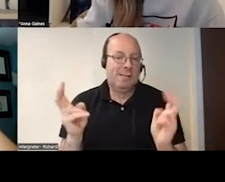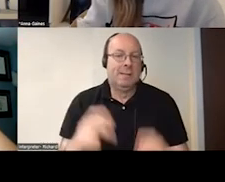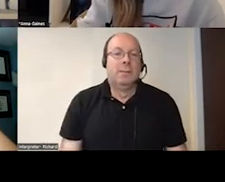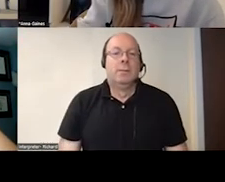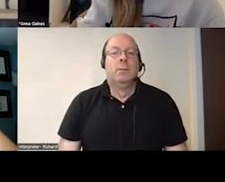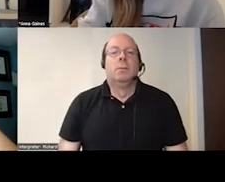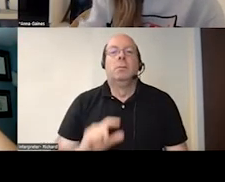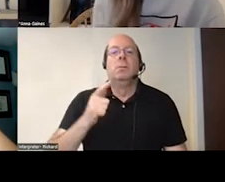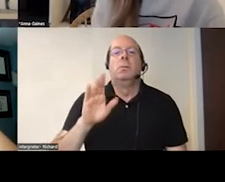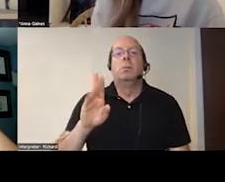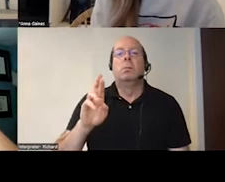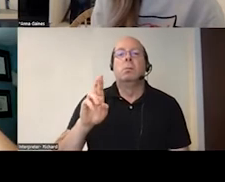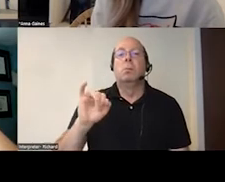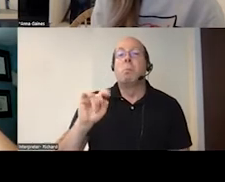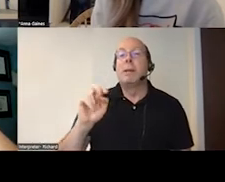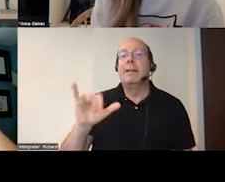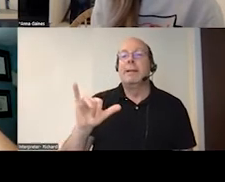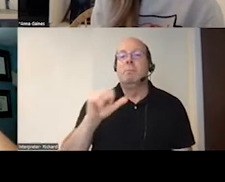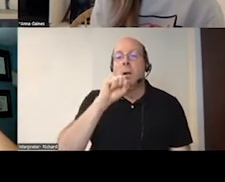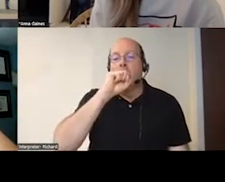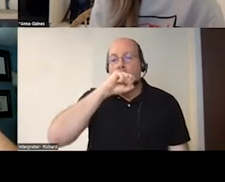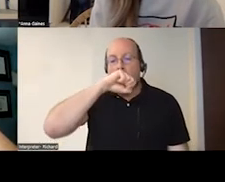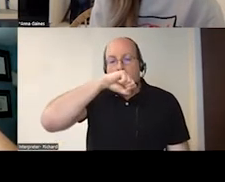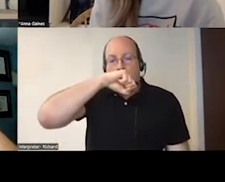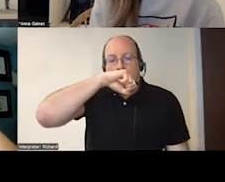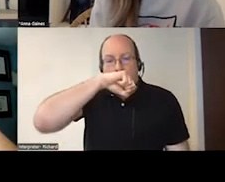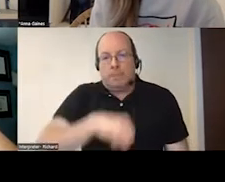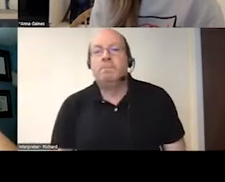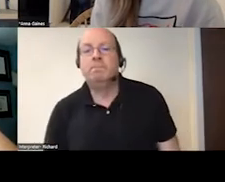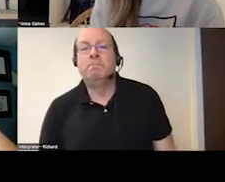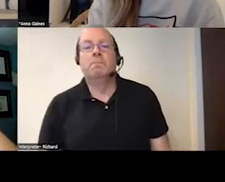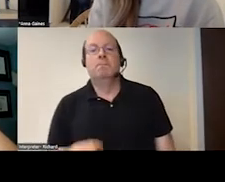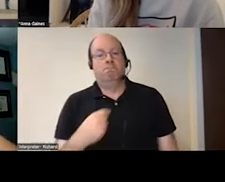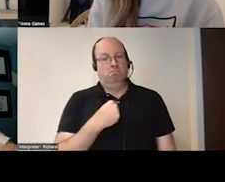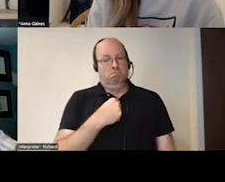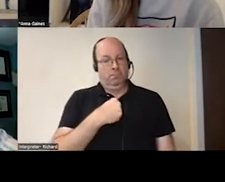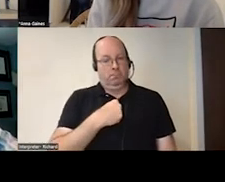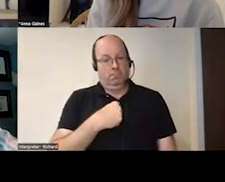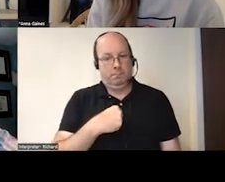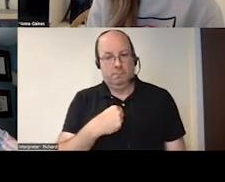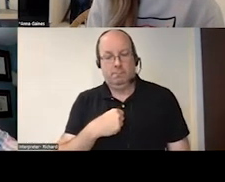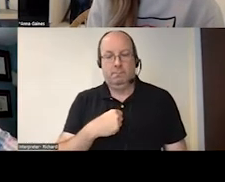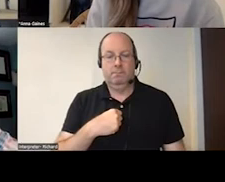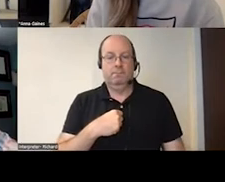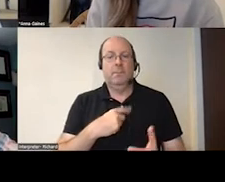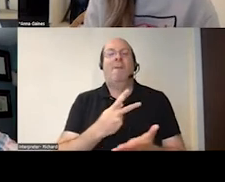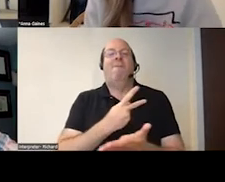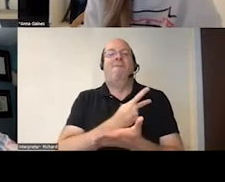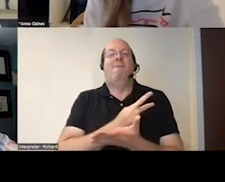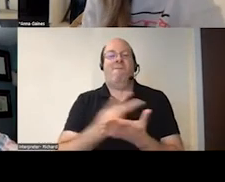Brittany? Yeah, I think that at least for me, there's been a lot. I mean, I've learned from failures. I just fail